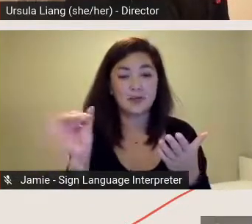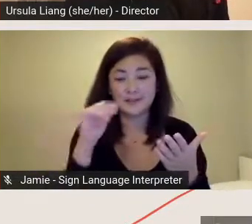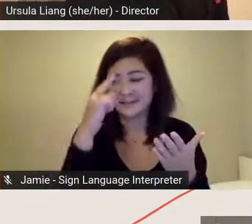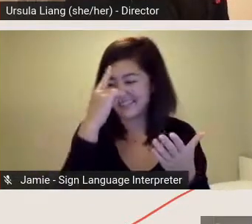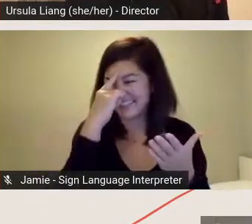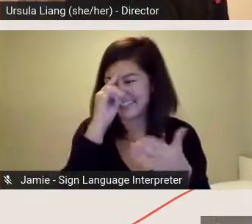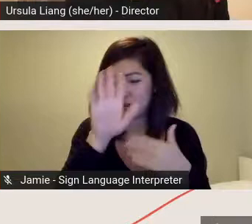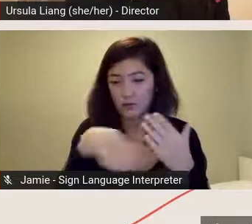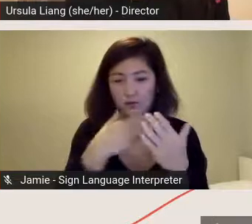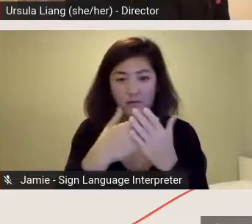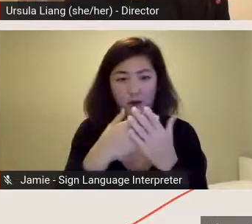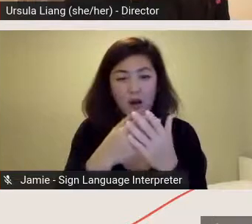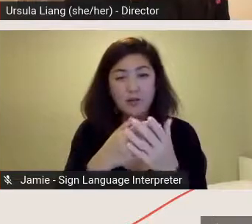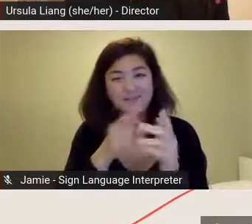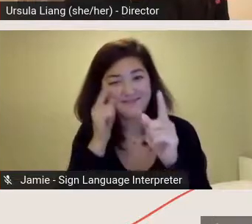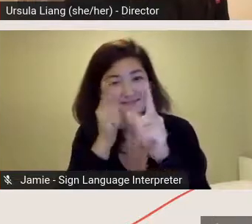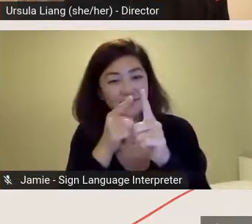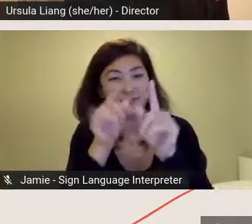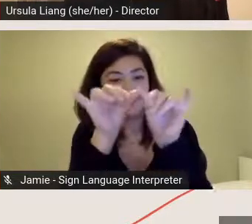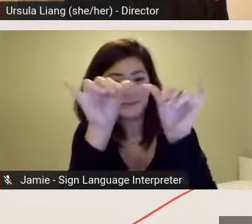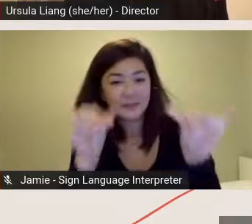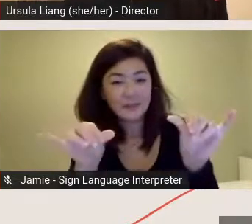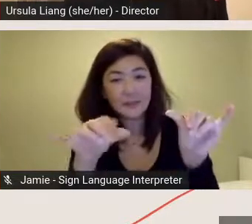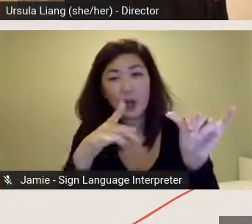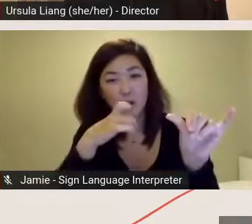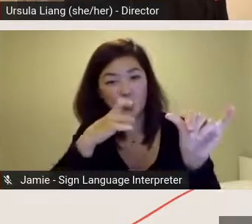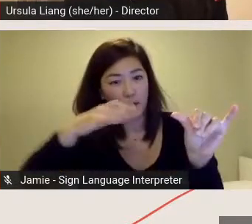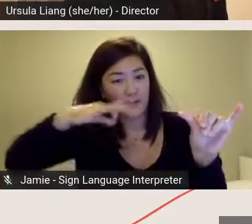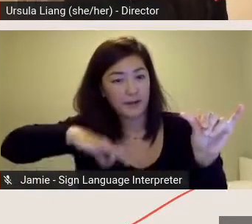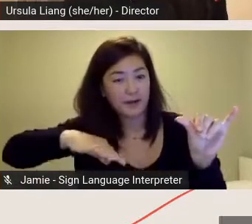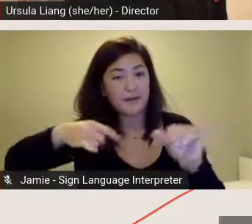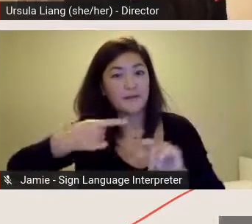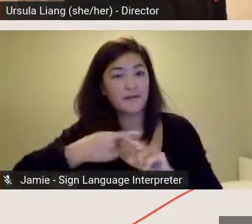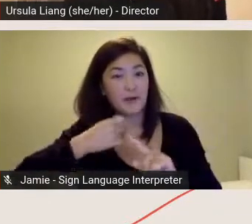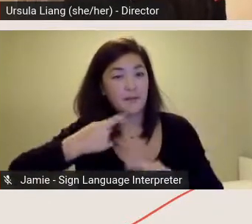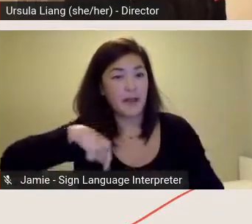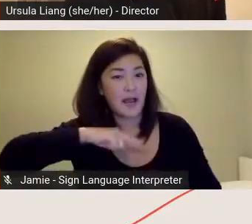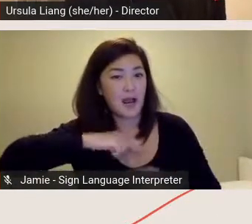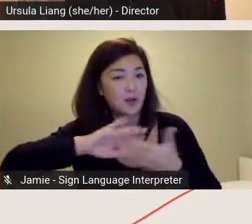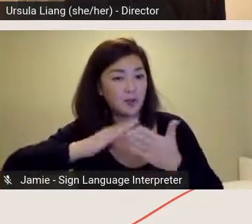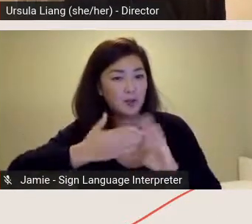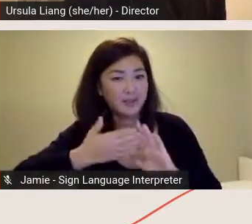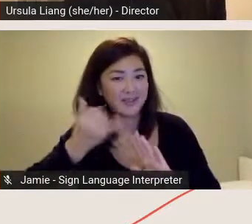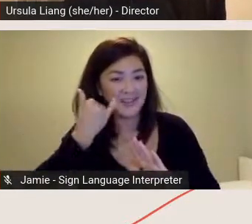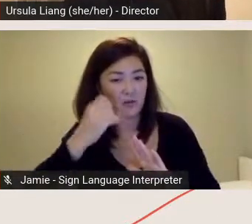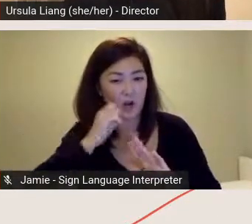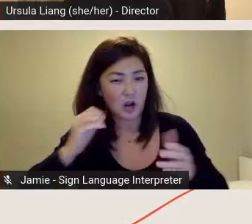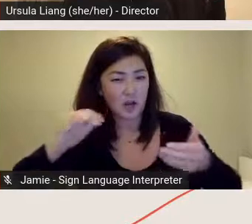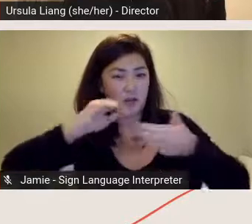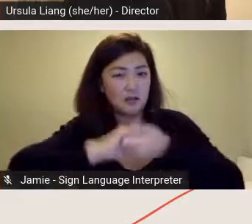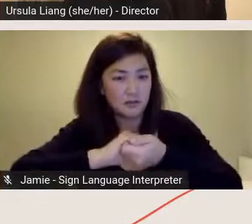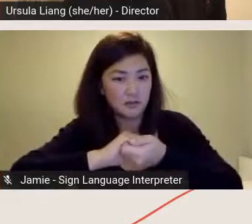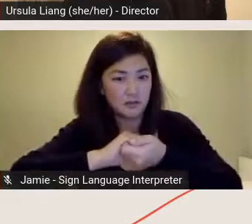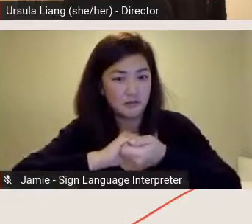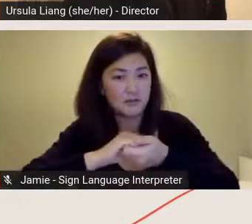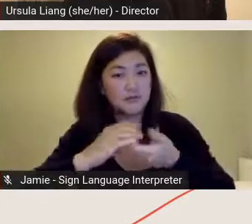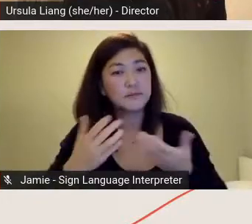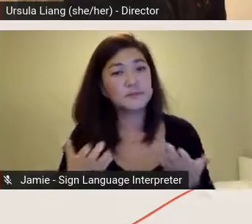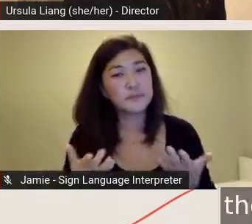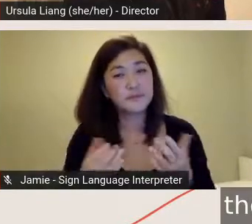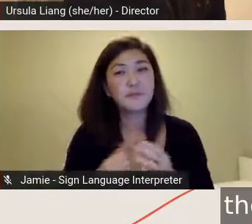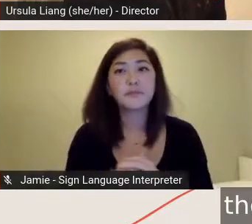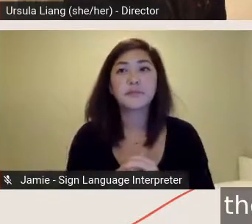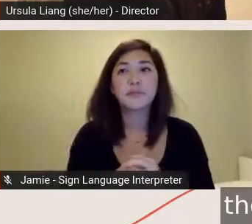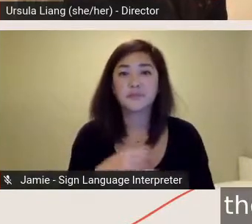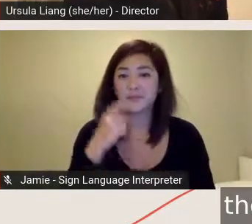stuff that is like, and who's benefiting from our communities not being aligned. And so I think, you know, I